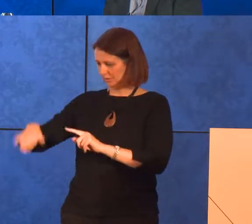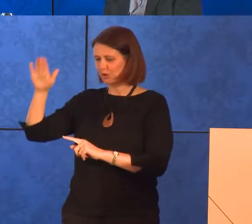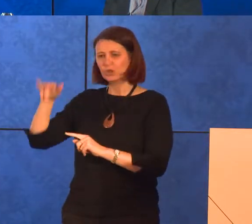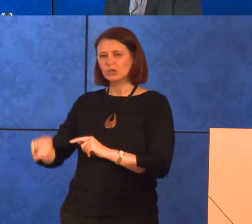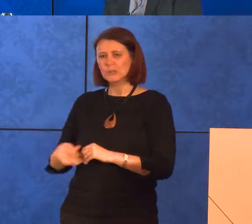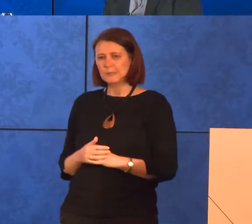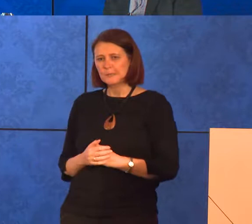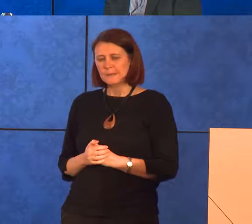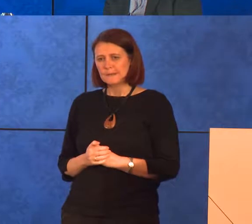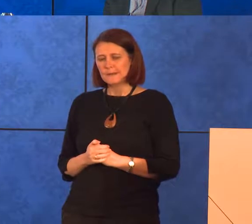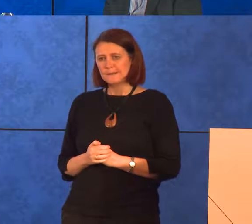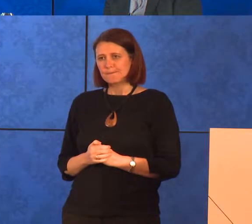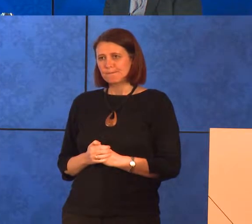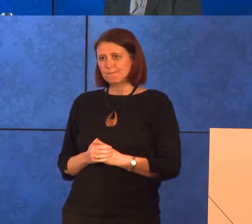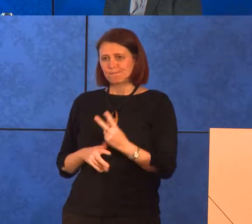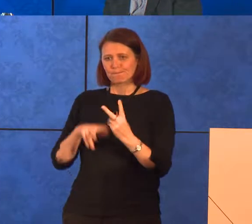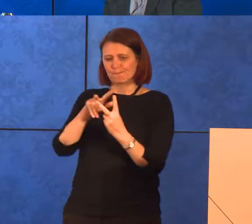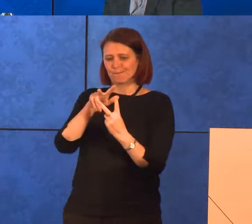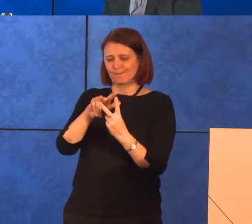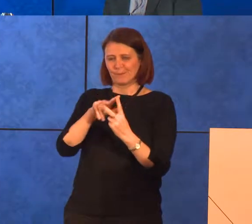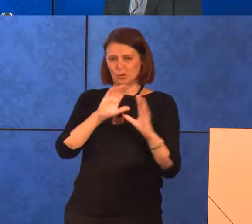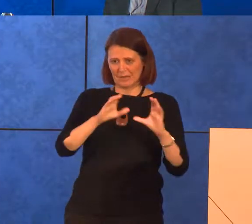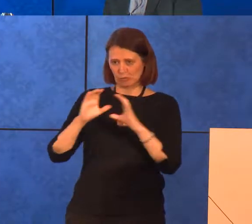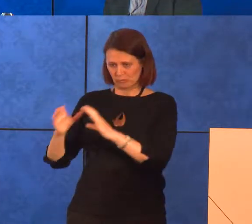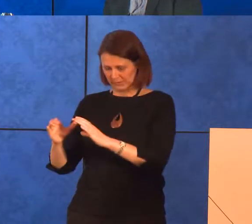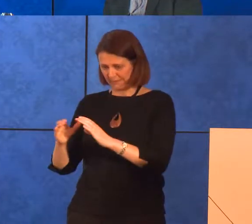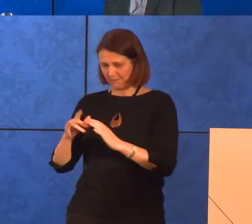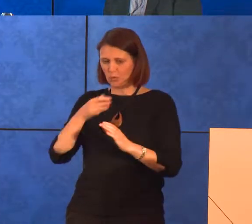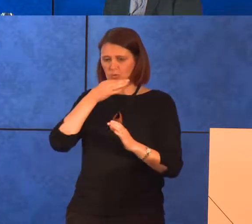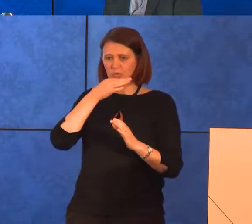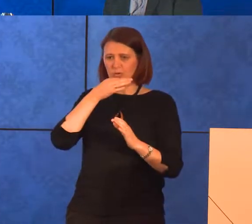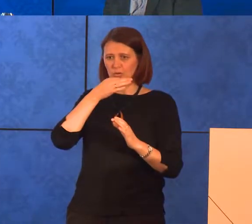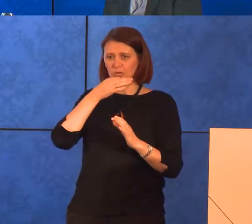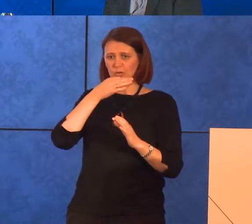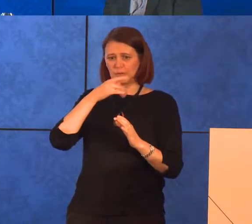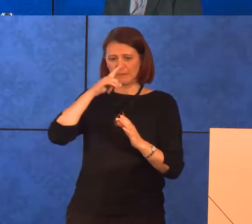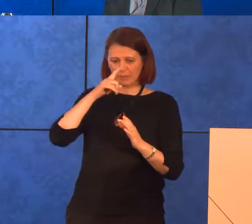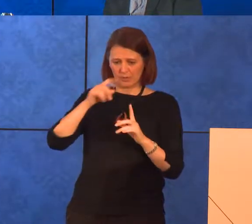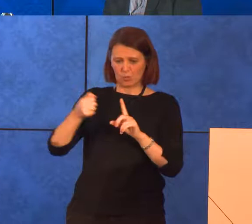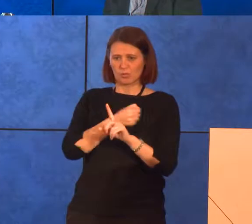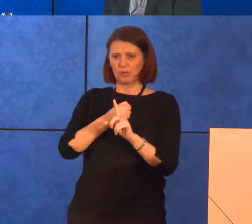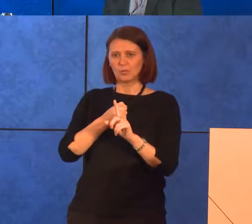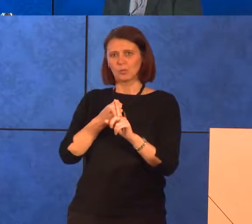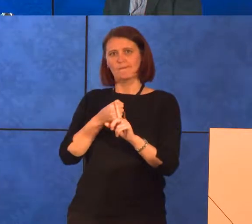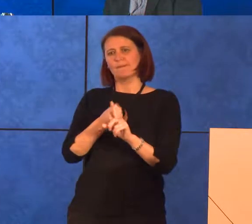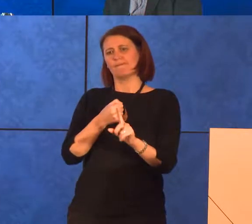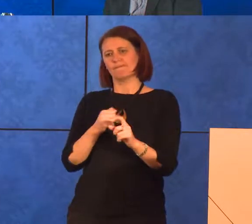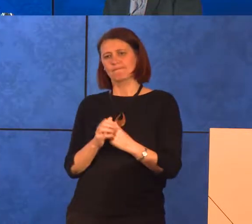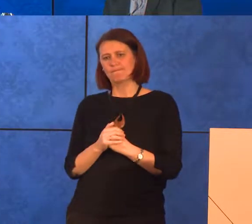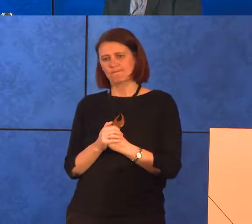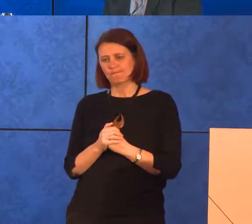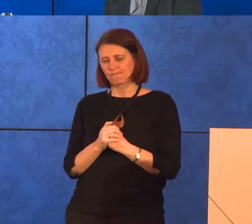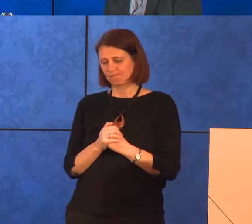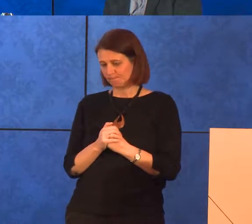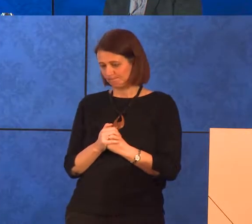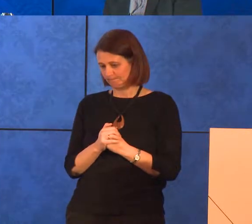guess, two categories of people with disability who were really affected by the Child Abuse Royal Commission, and thus,